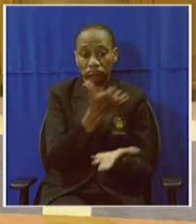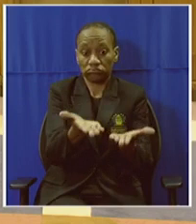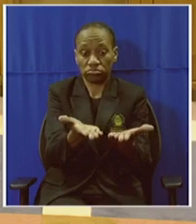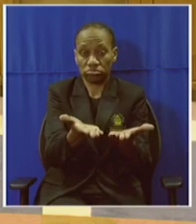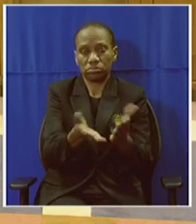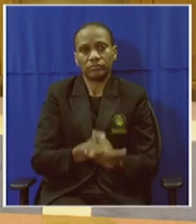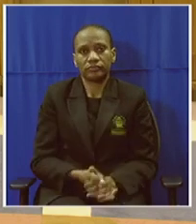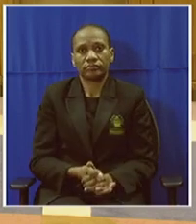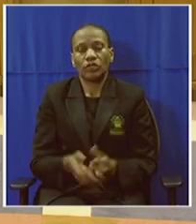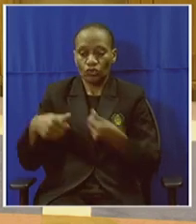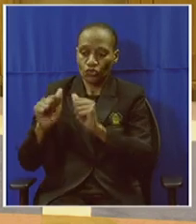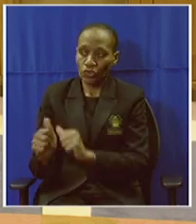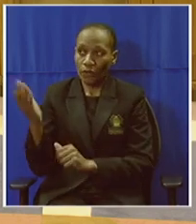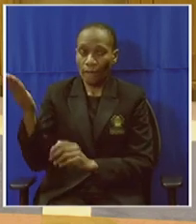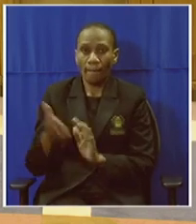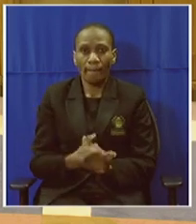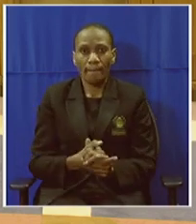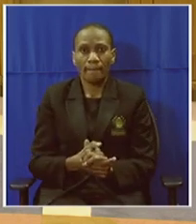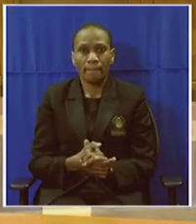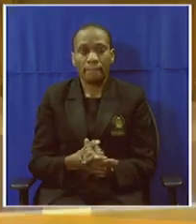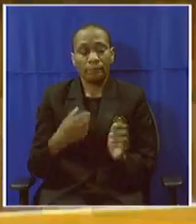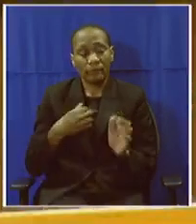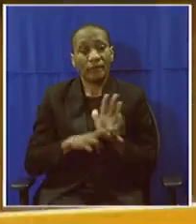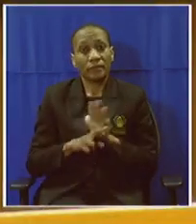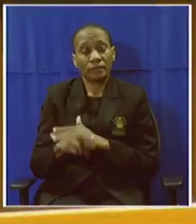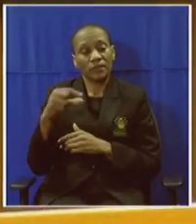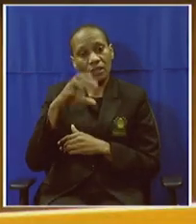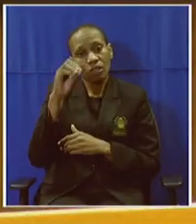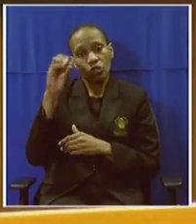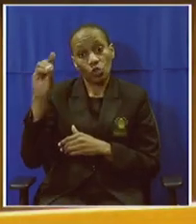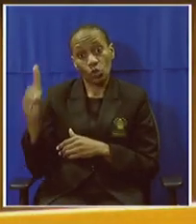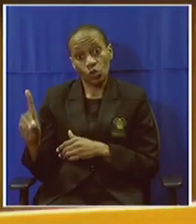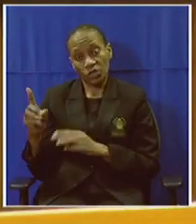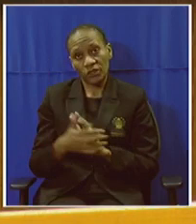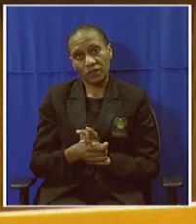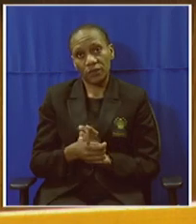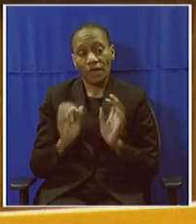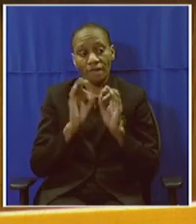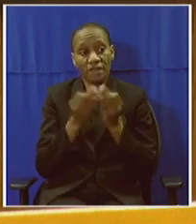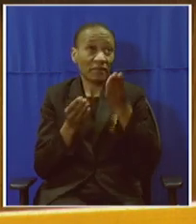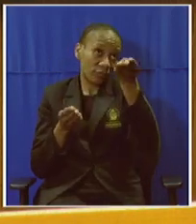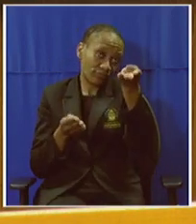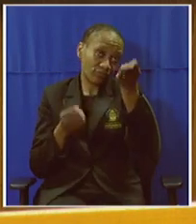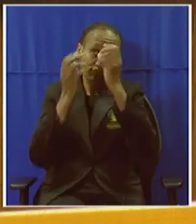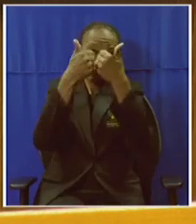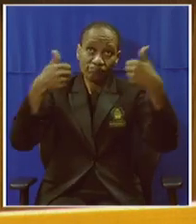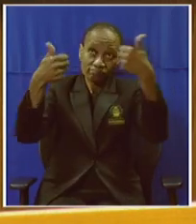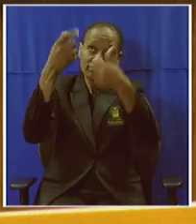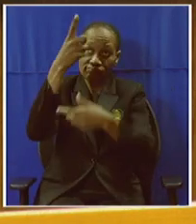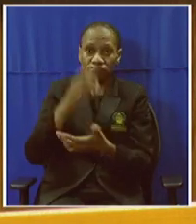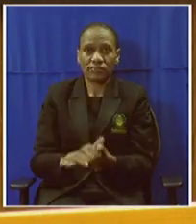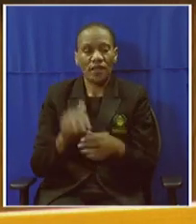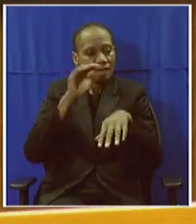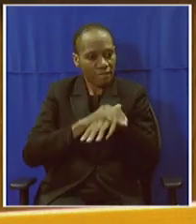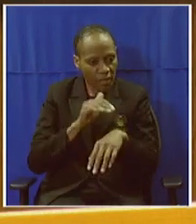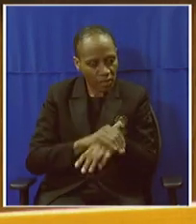Honorable Chairperson, on behalf of good to the family present here today, all the